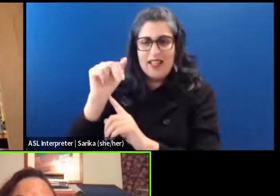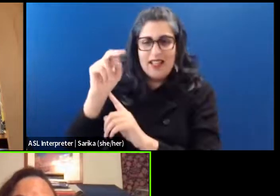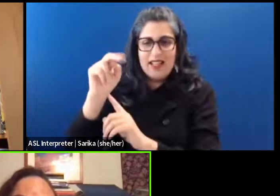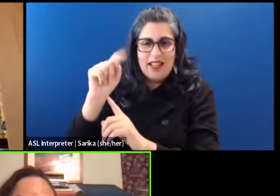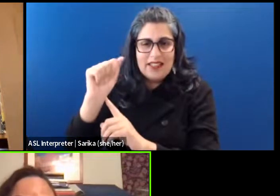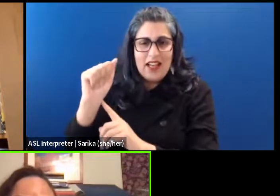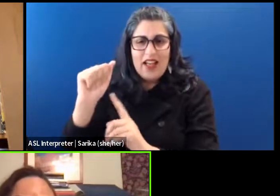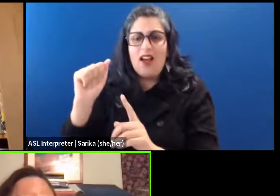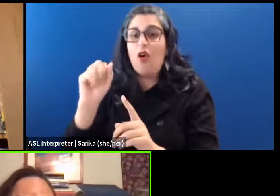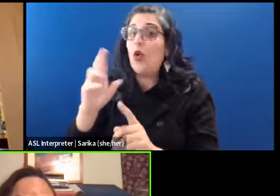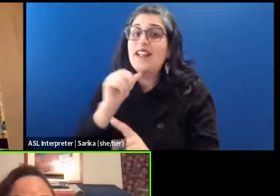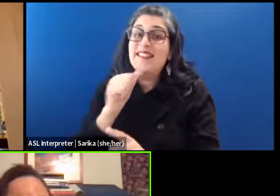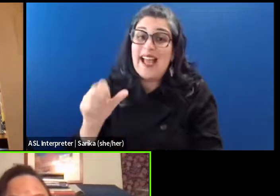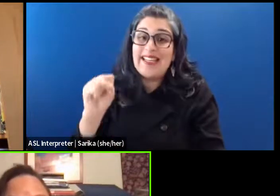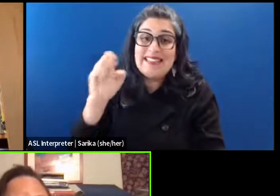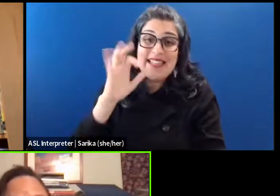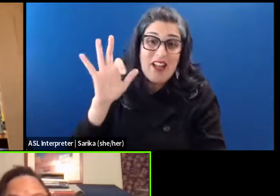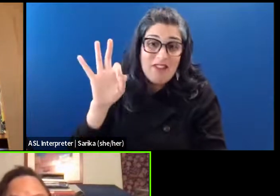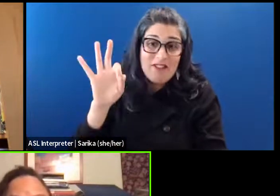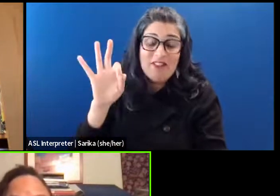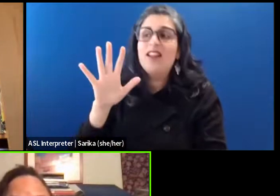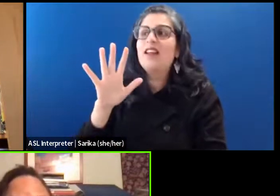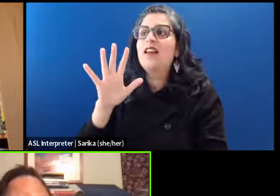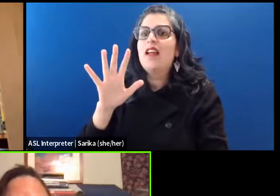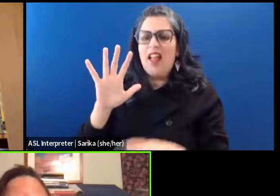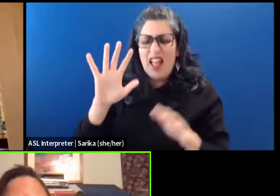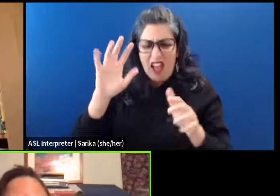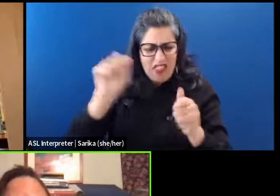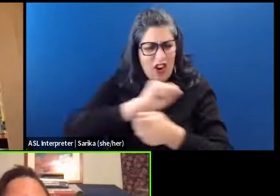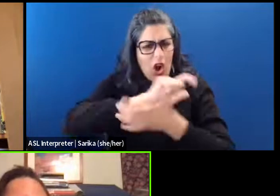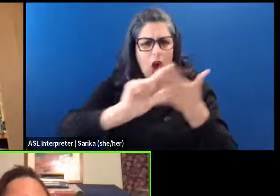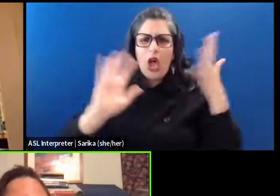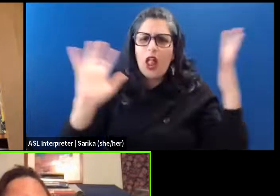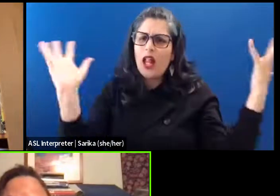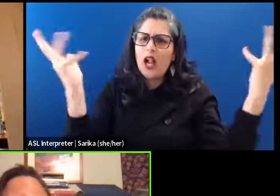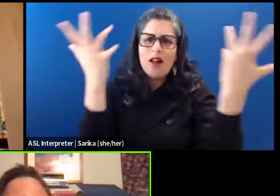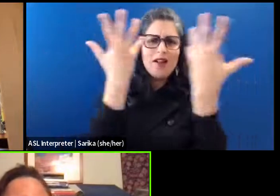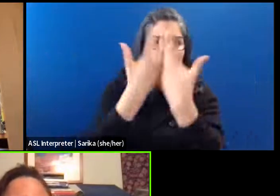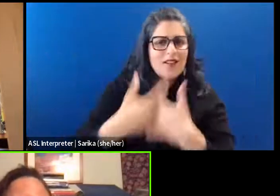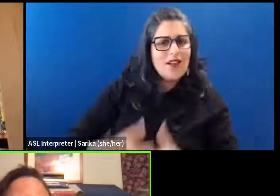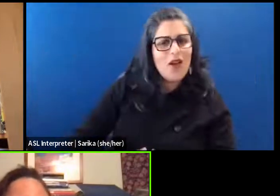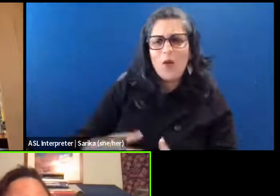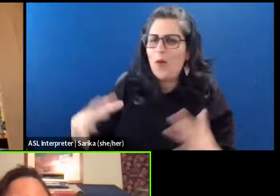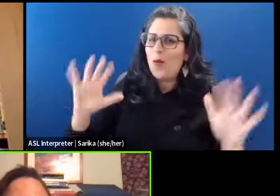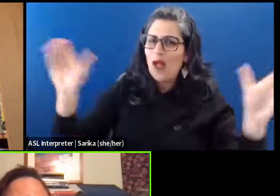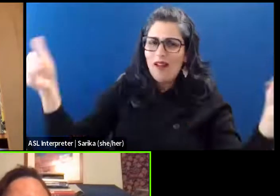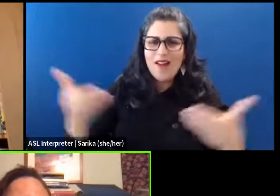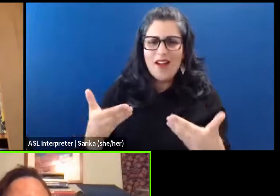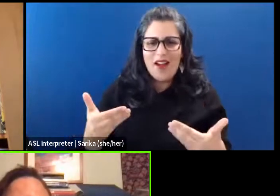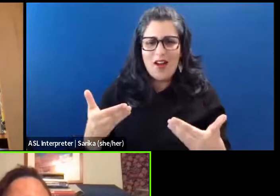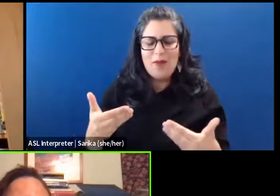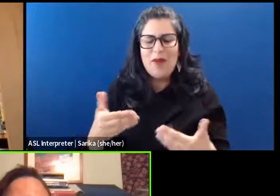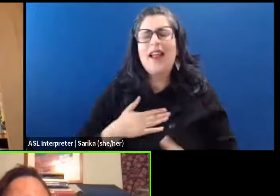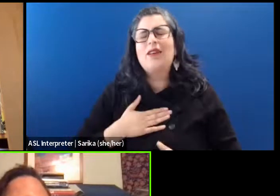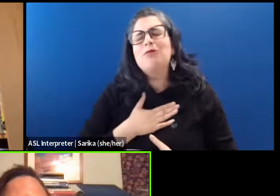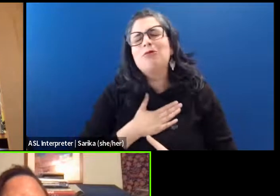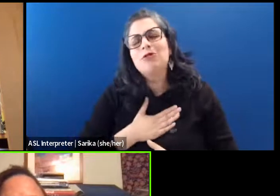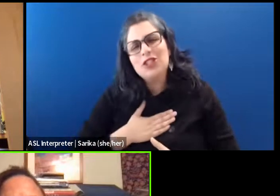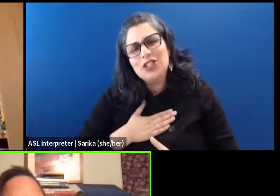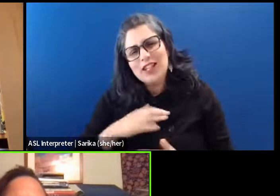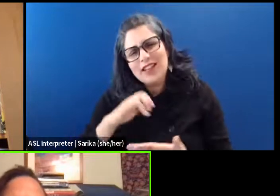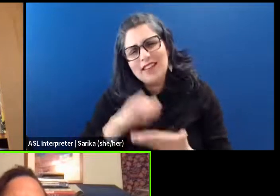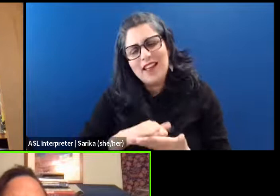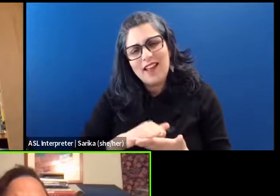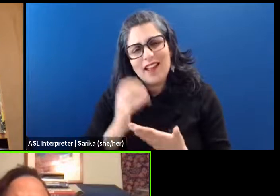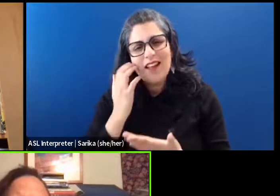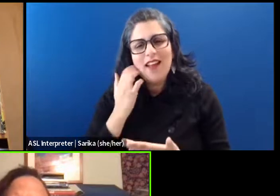non-self are welcome, right, in your manuscript. So I really, really appreciate that. And